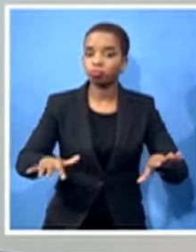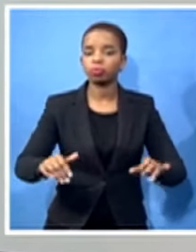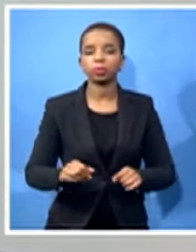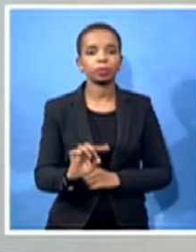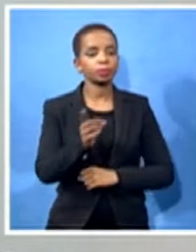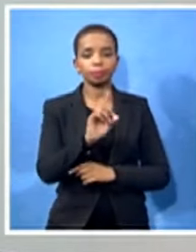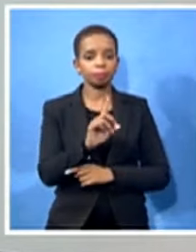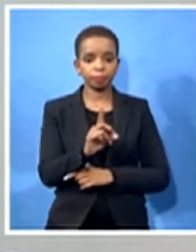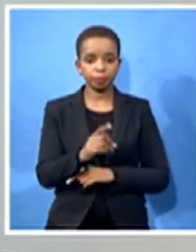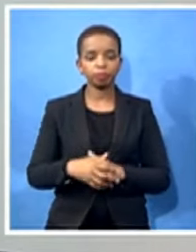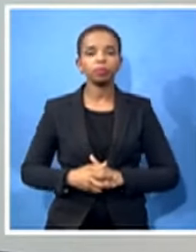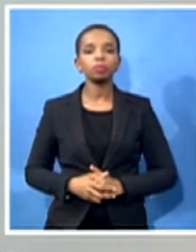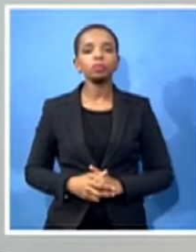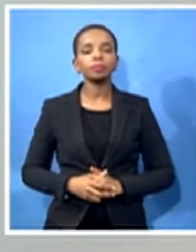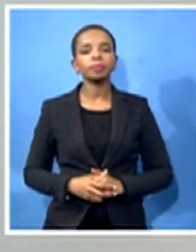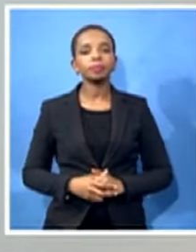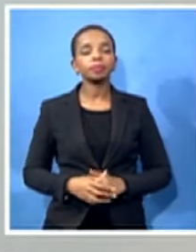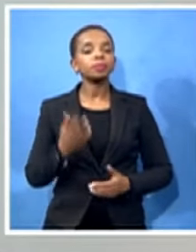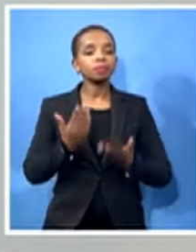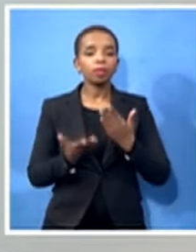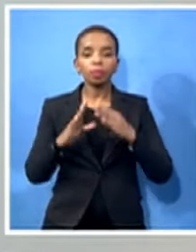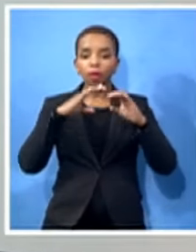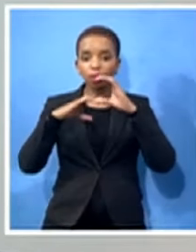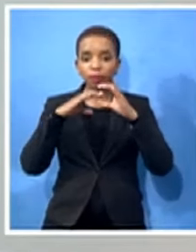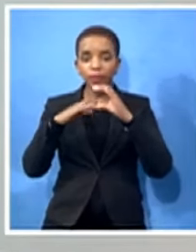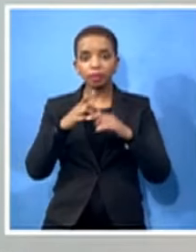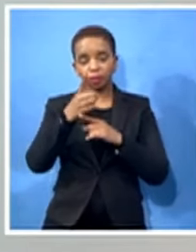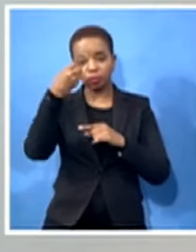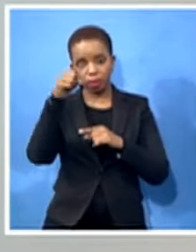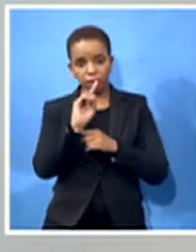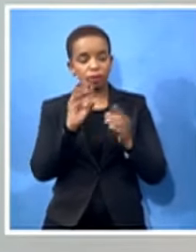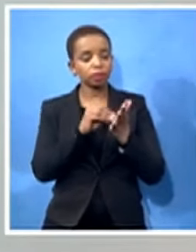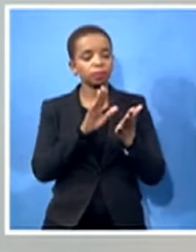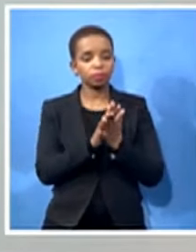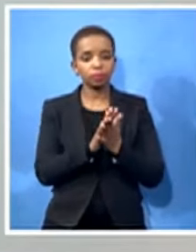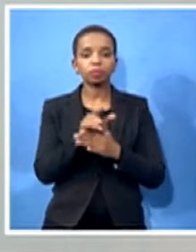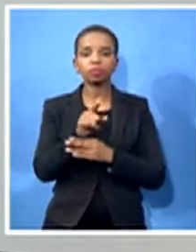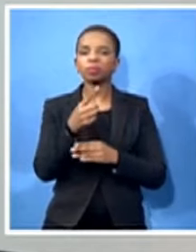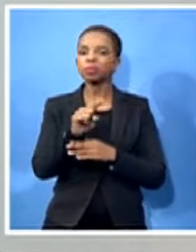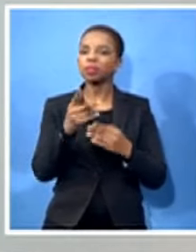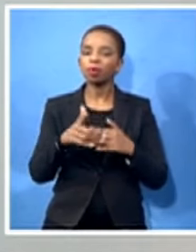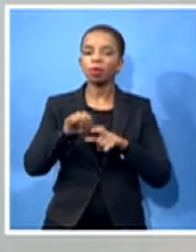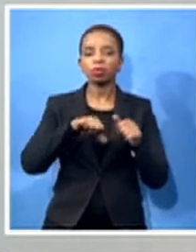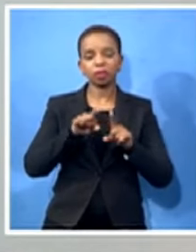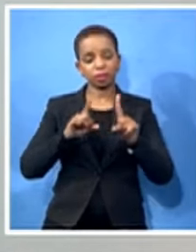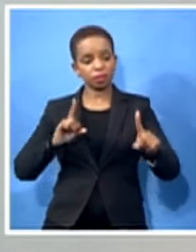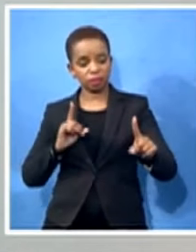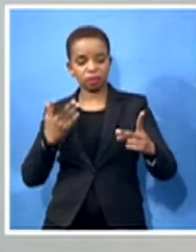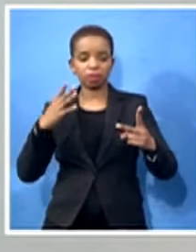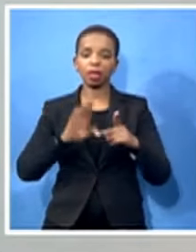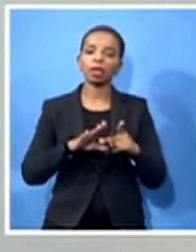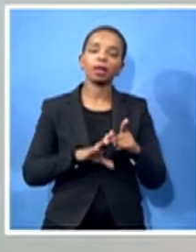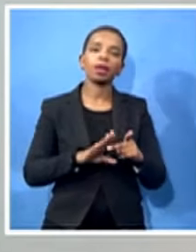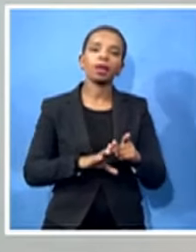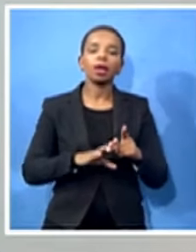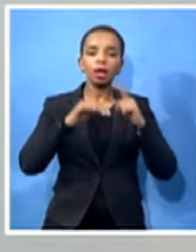you rightly pointed out, there's been lots of conversations in terms of social distancing, lots of conversations in terms of the use of masks, lots of conversations